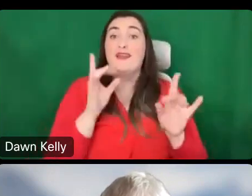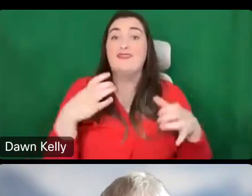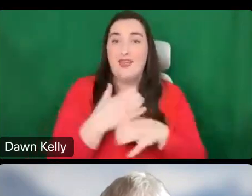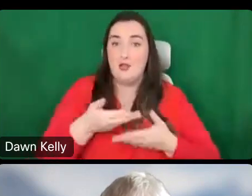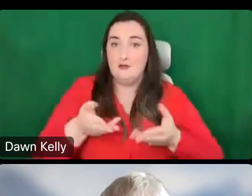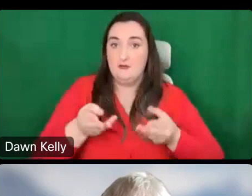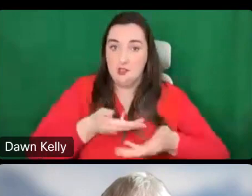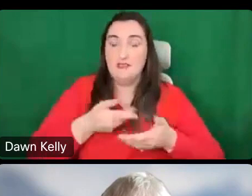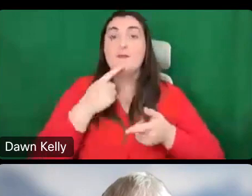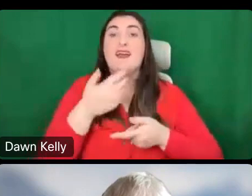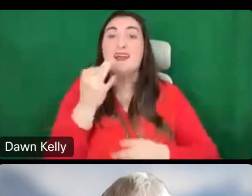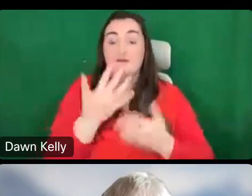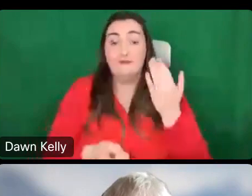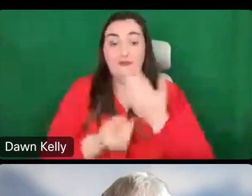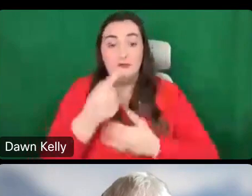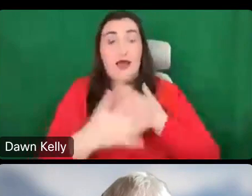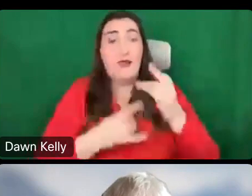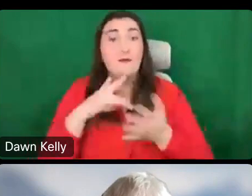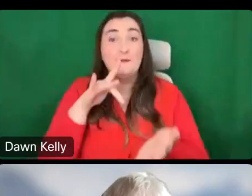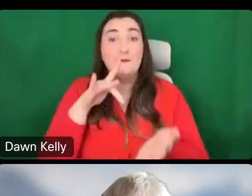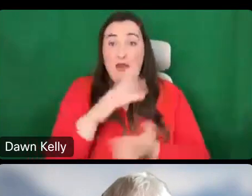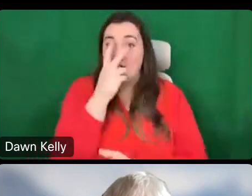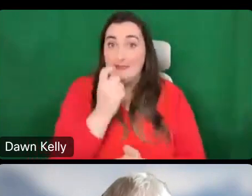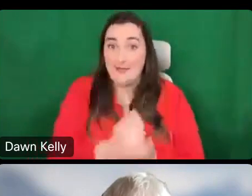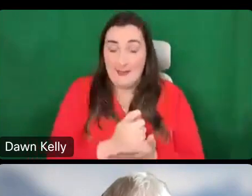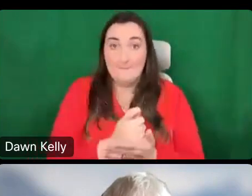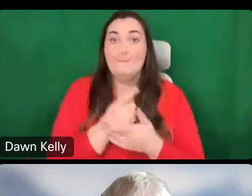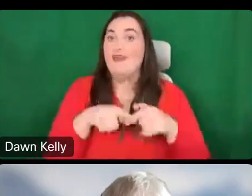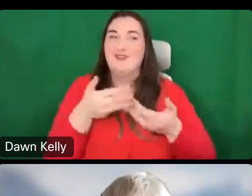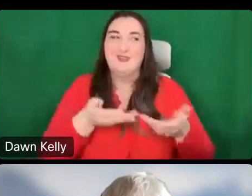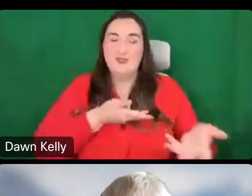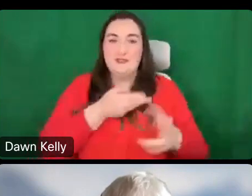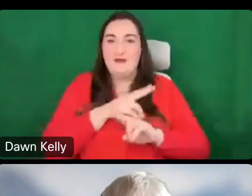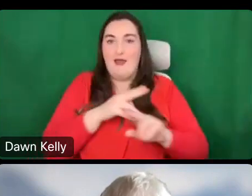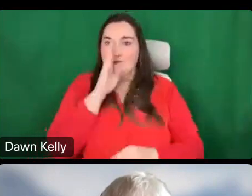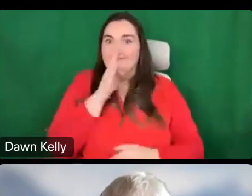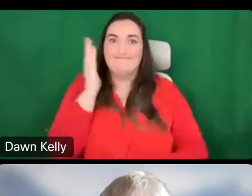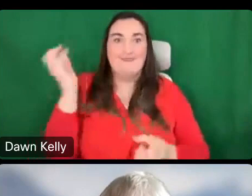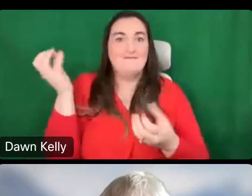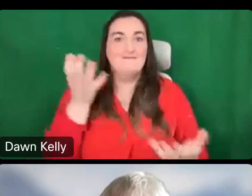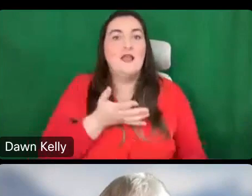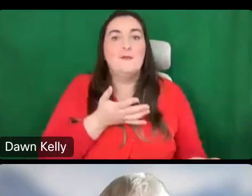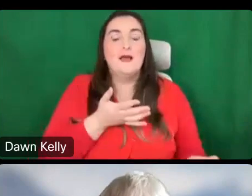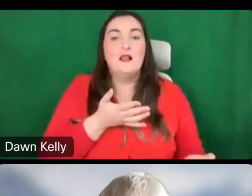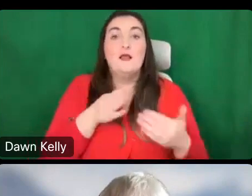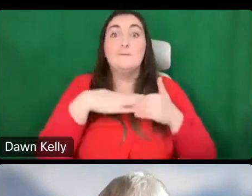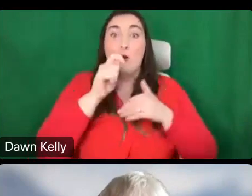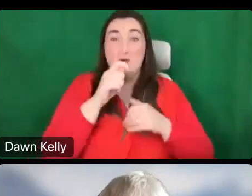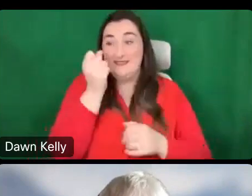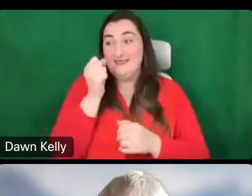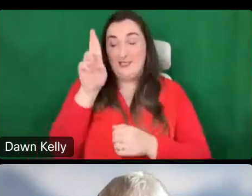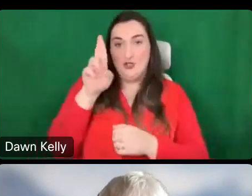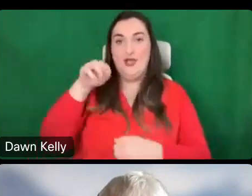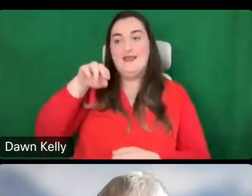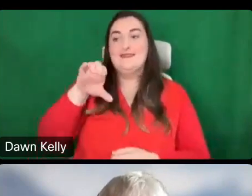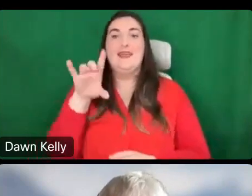something does happen in the middle of the night and the consultant isn't immediately available, the most senior NCHD for